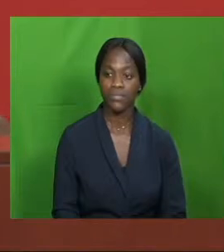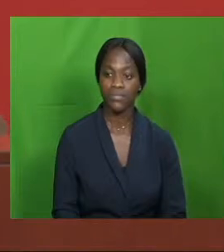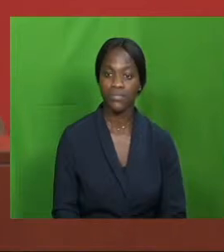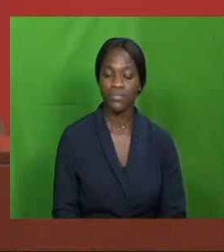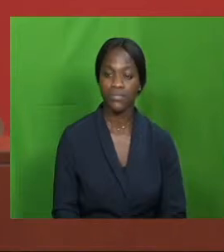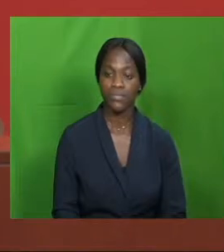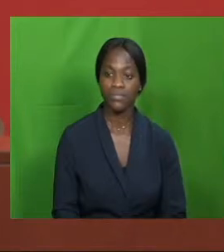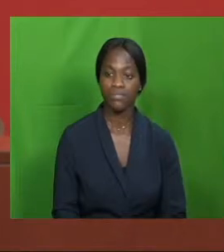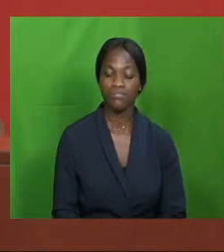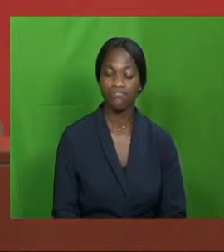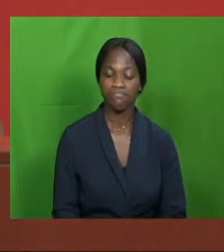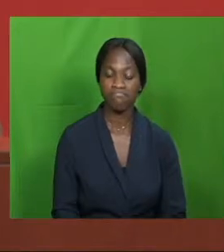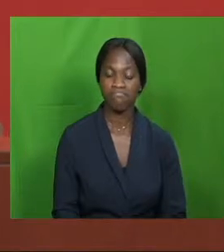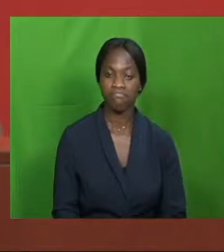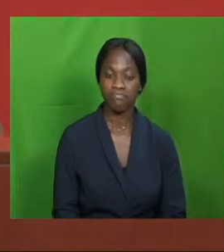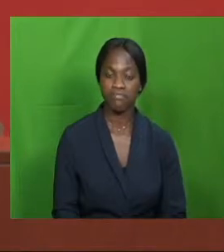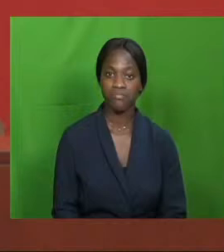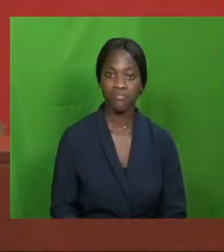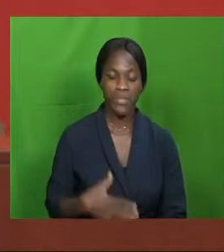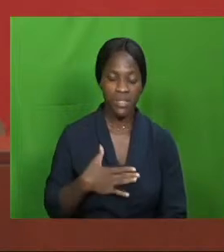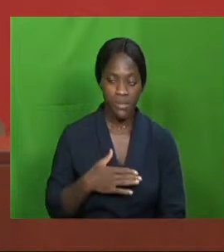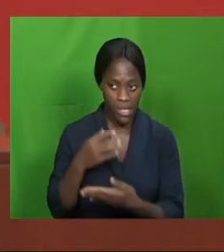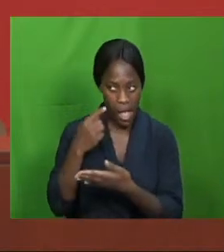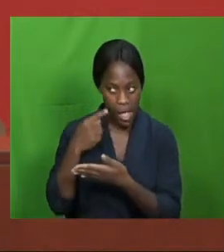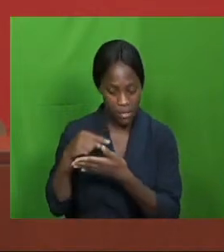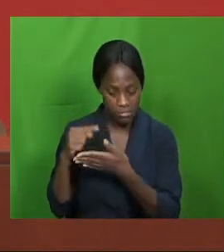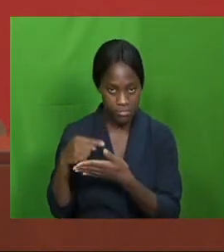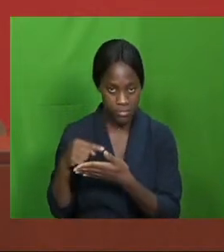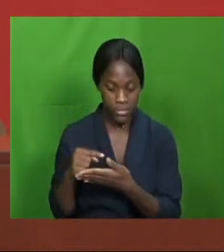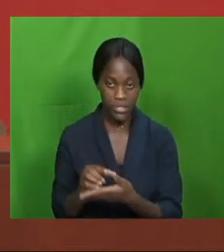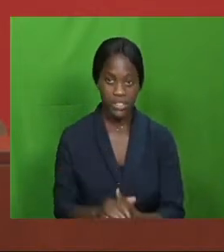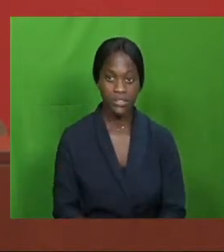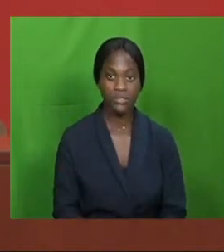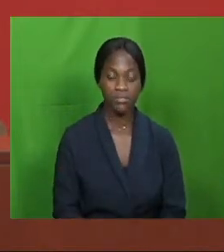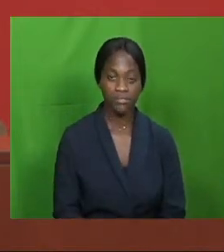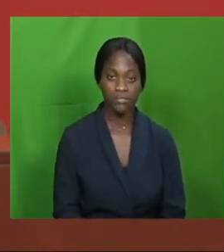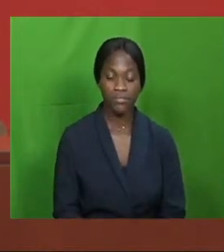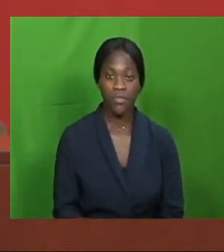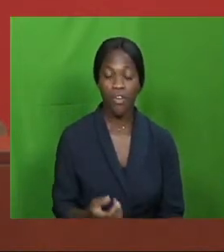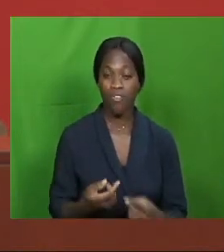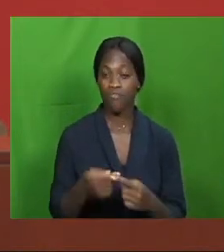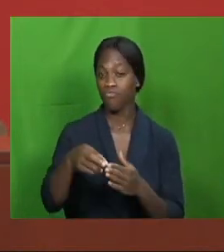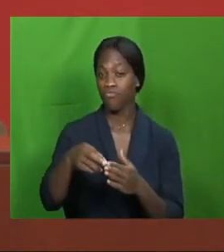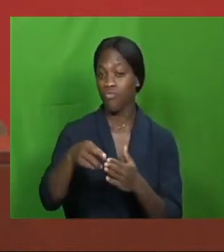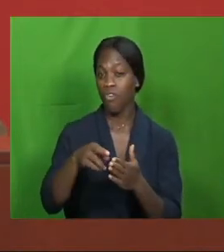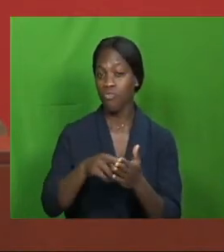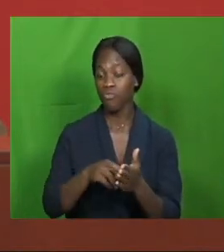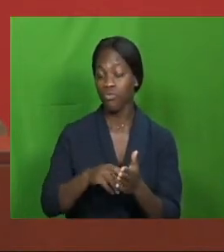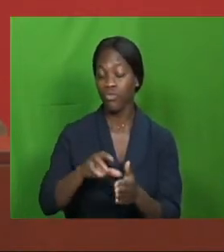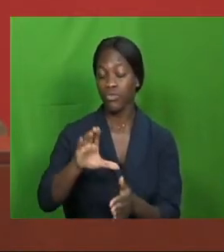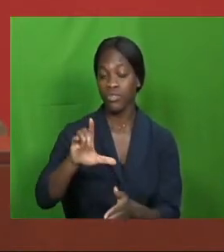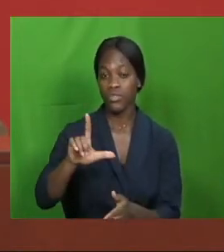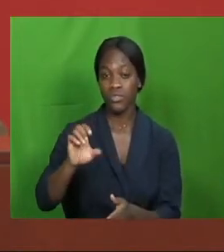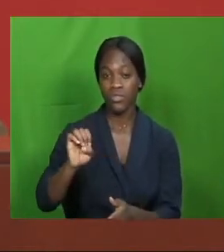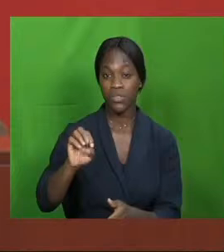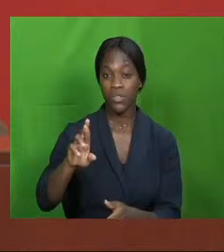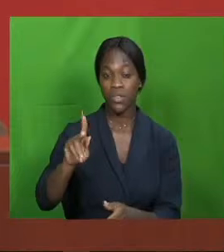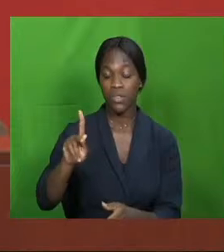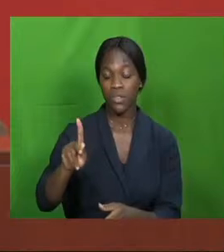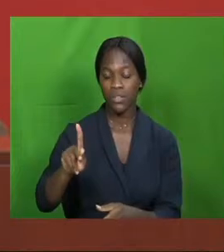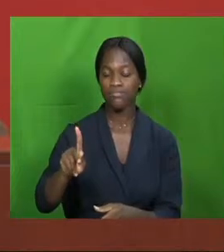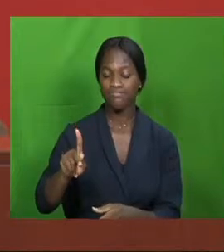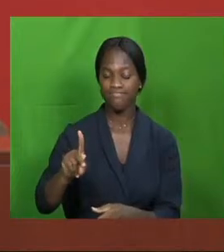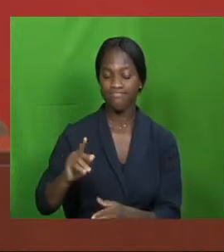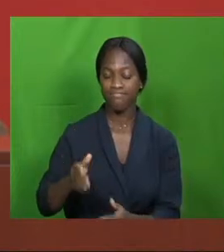Yes, table office, please cross-check from the reports of the clerk to the committee